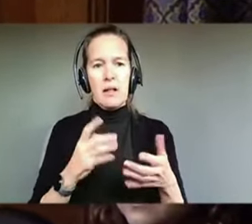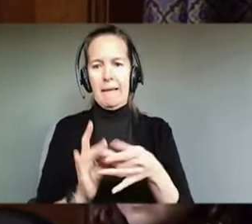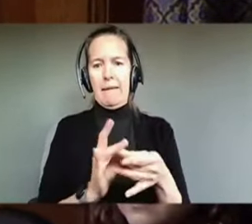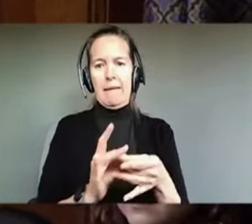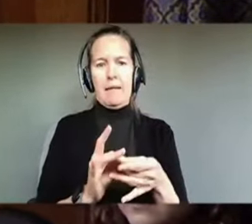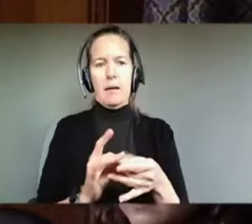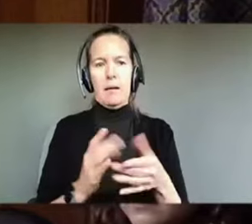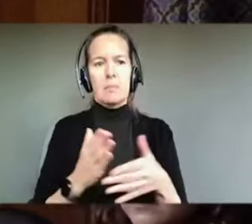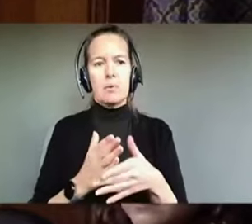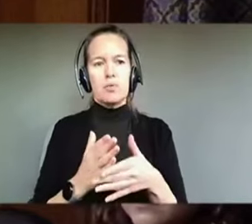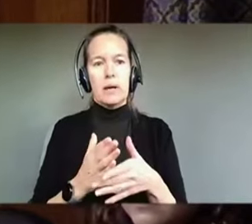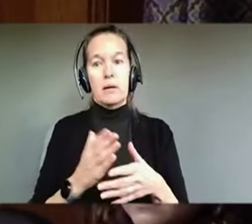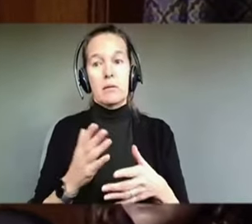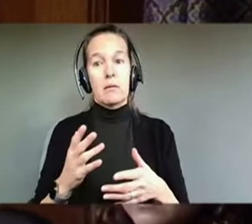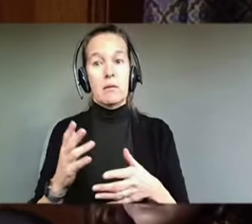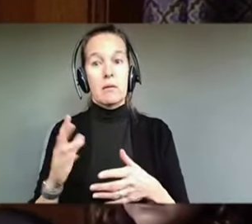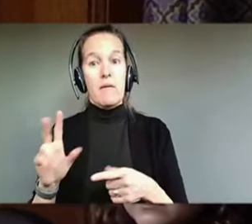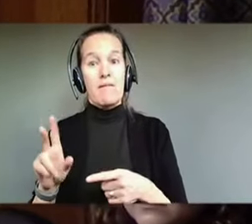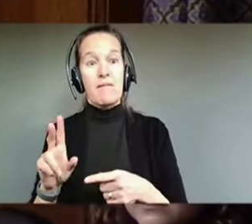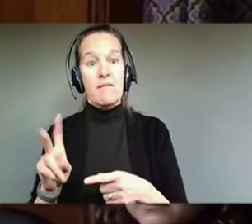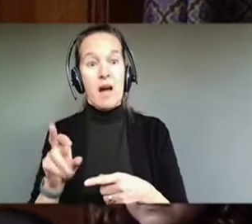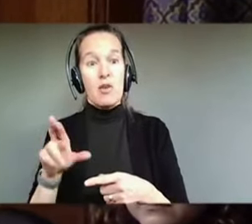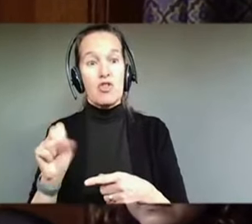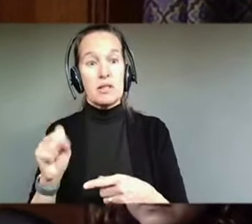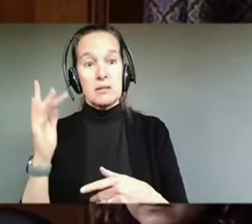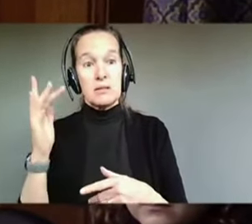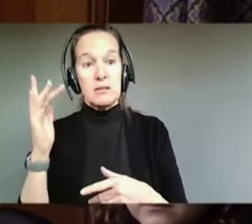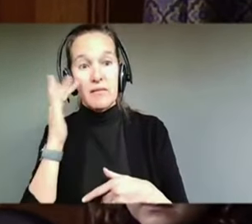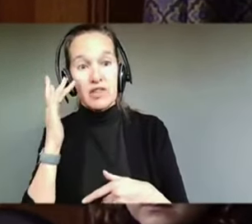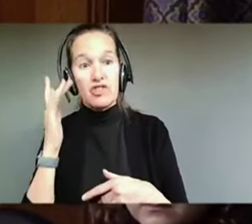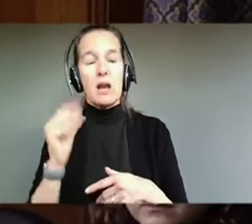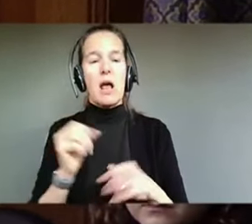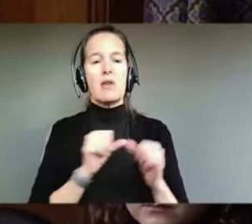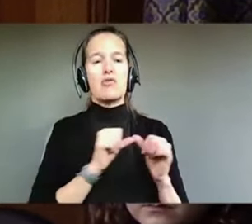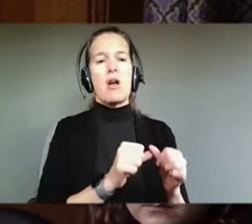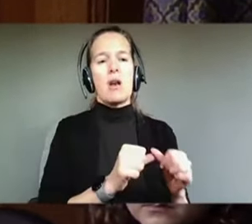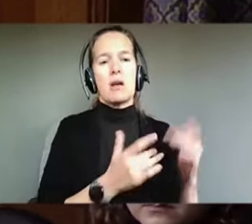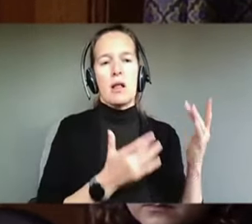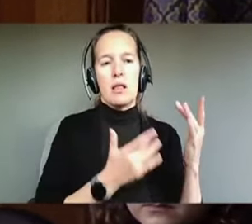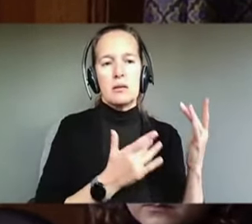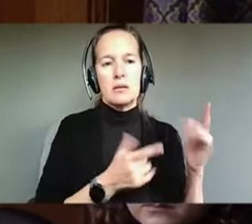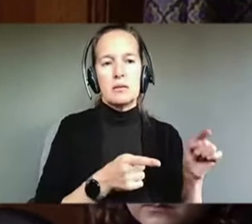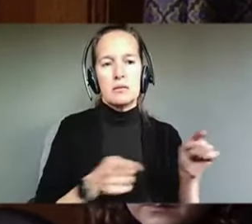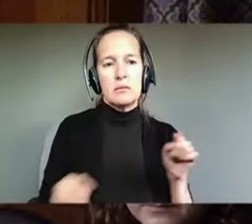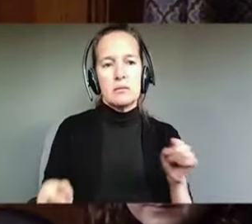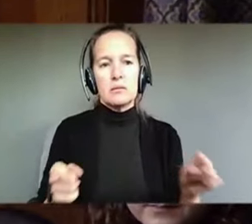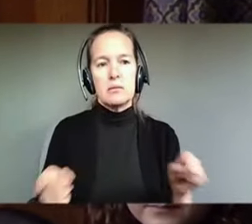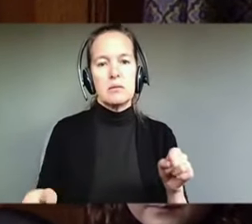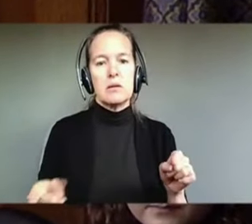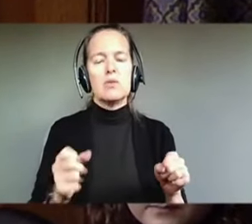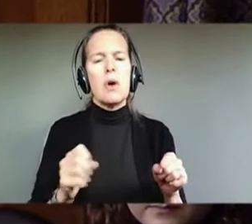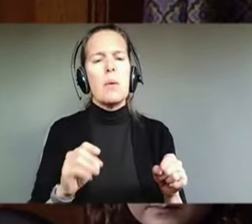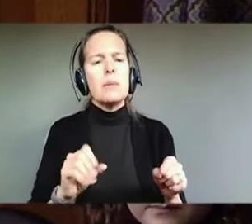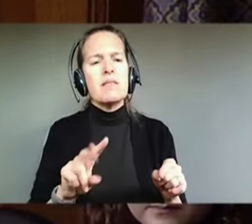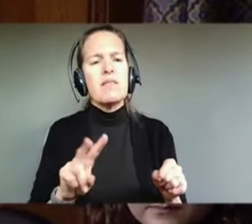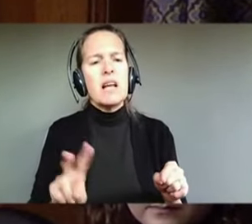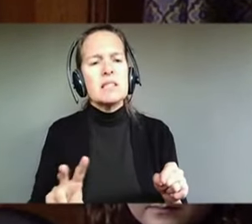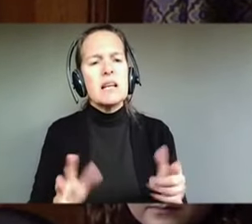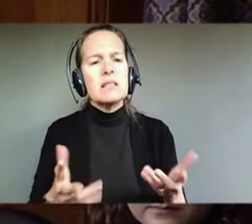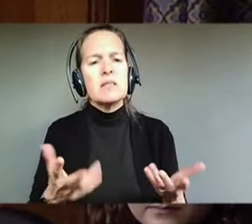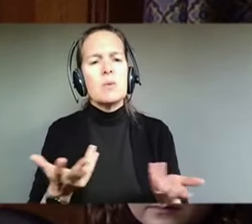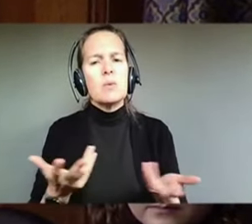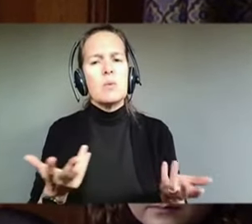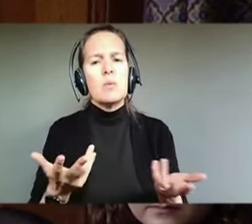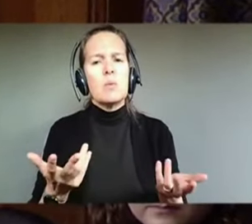and chronic illnesses. Ms. Vasquez, what would coordinated efforts at the National Institutes of Health to